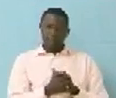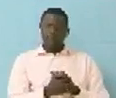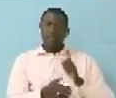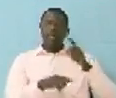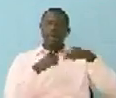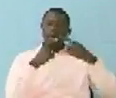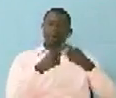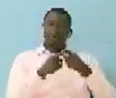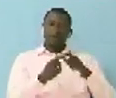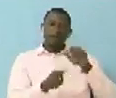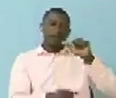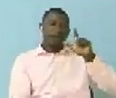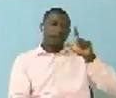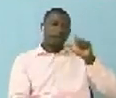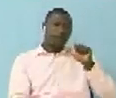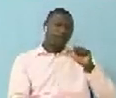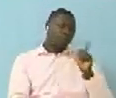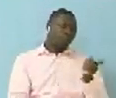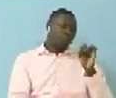then Alaji